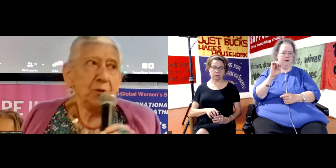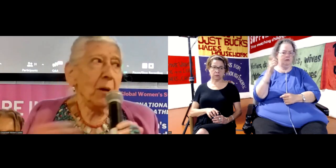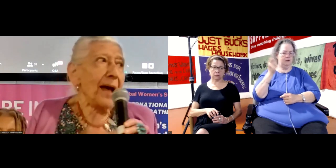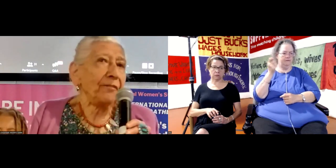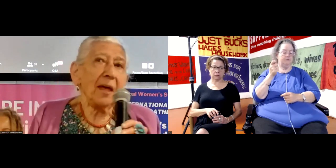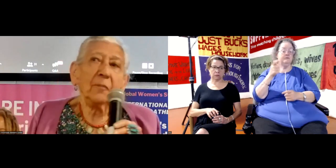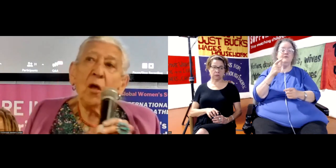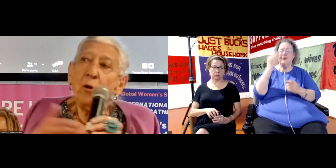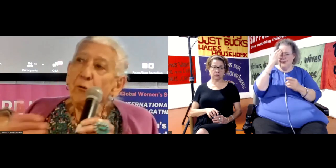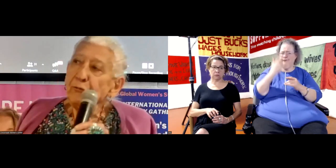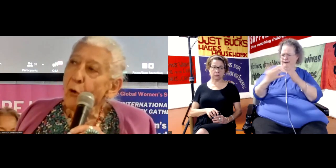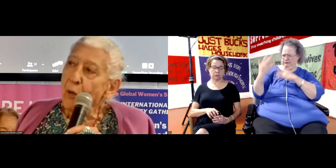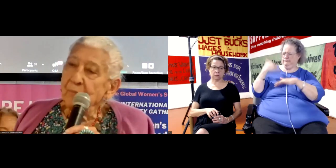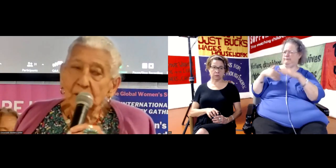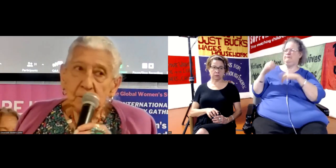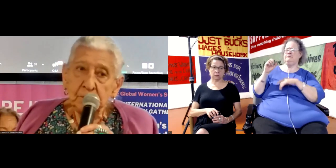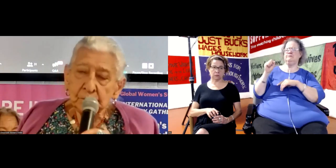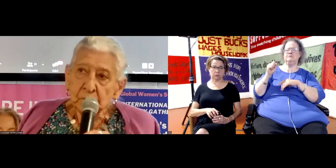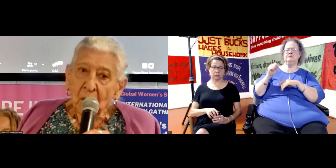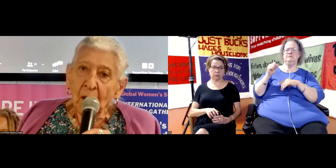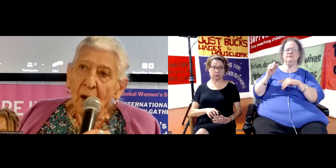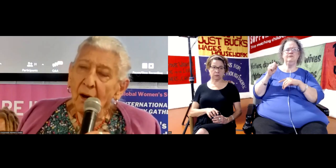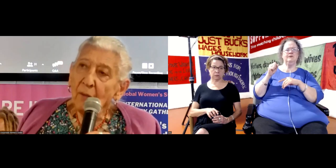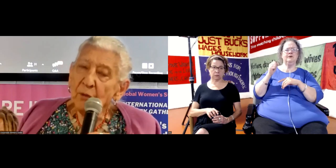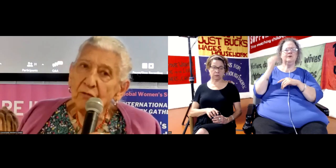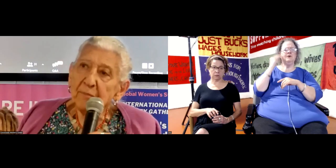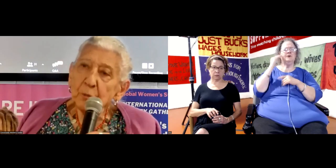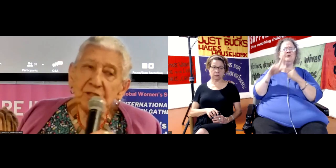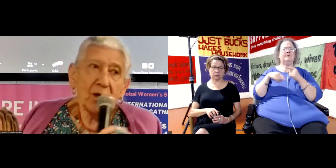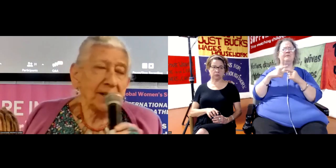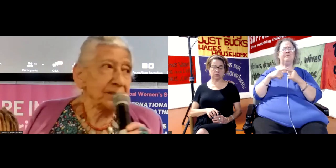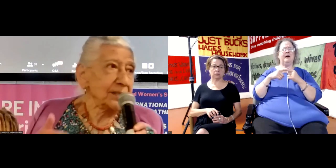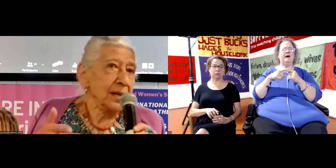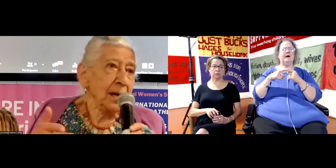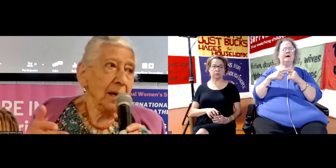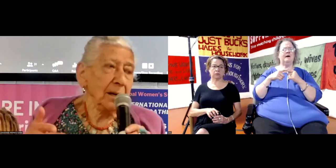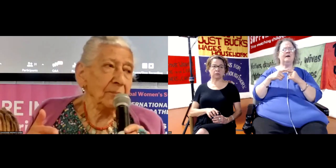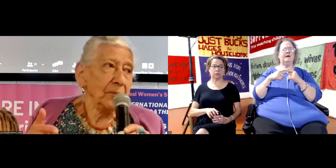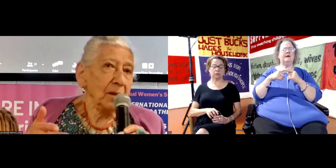We knew about them who formed a movement which got us